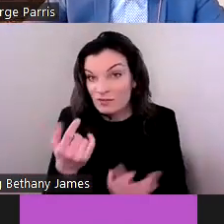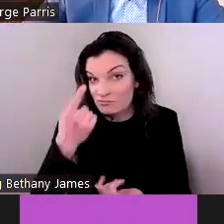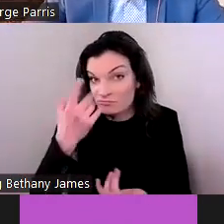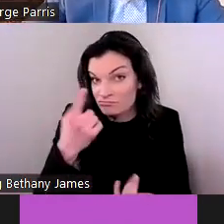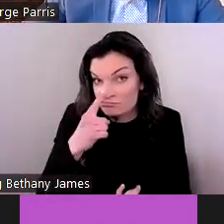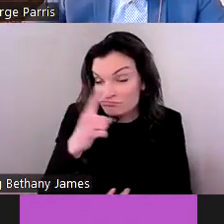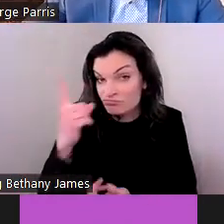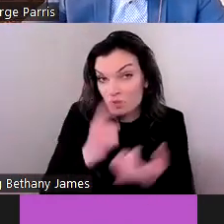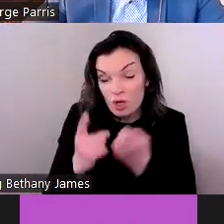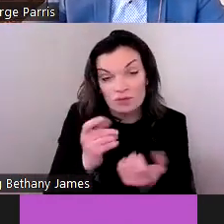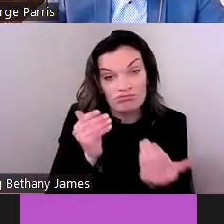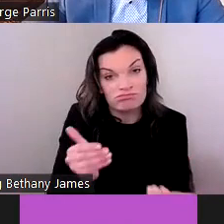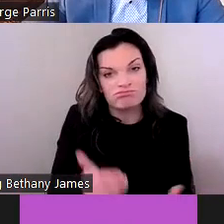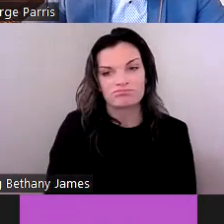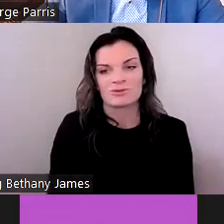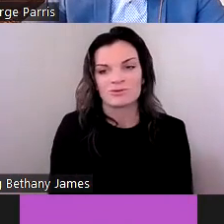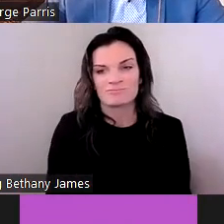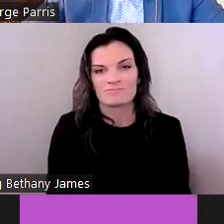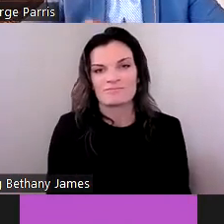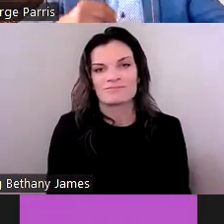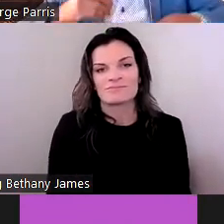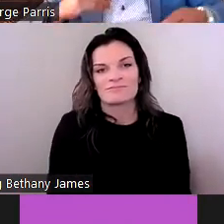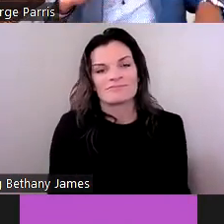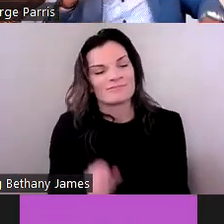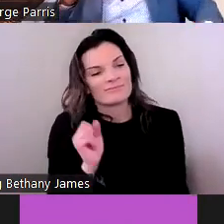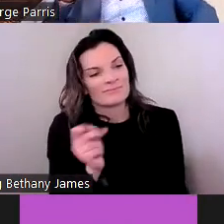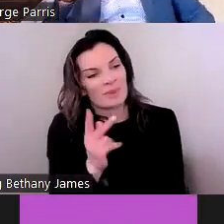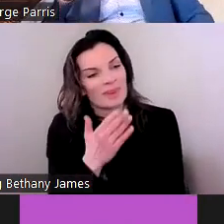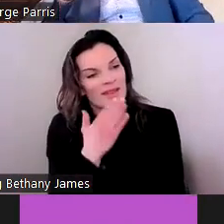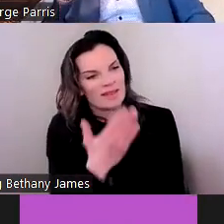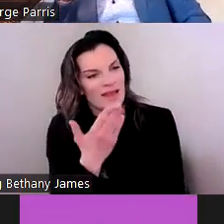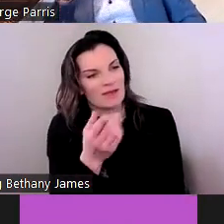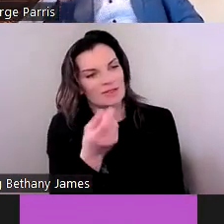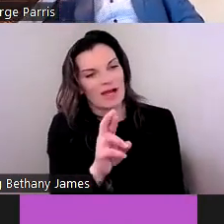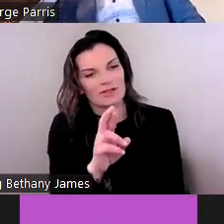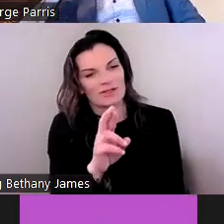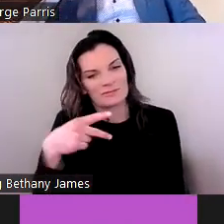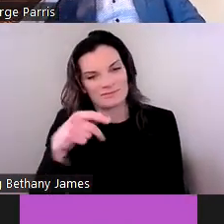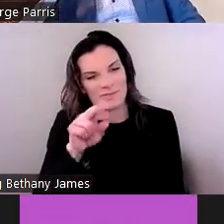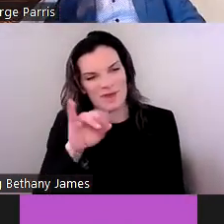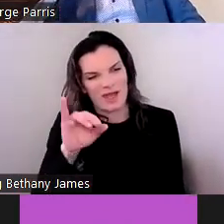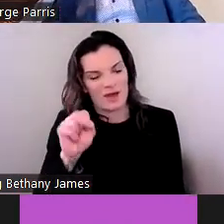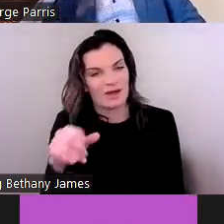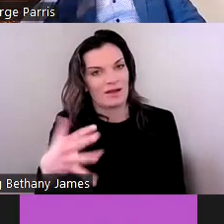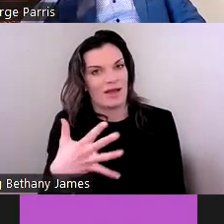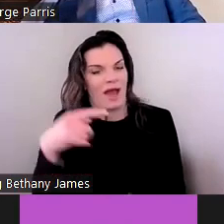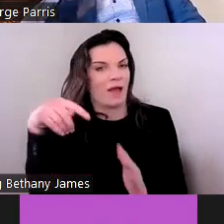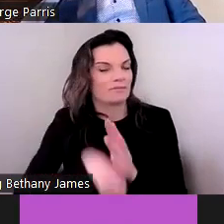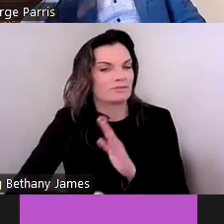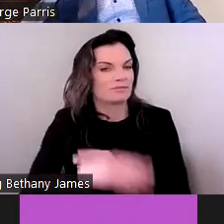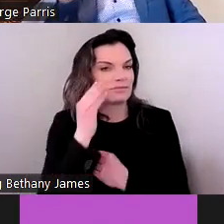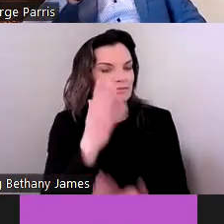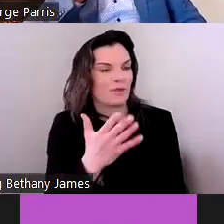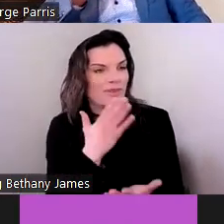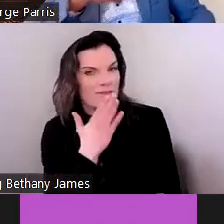for questions. Okay, thank you, Dr. Paris. That was very good and very informational. So we do have